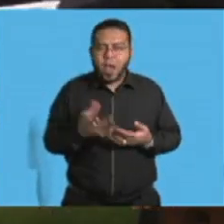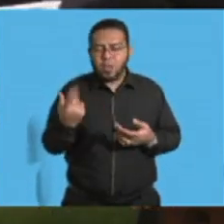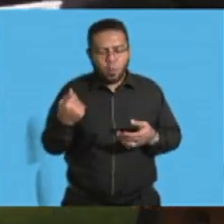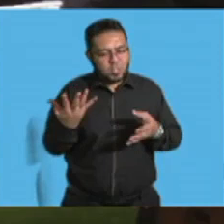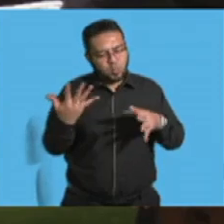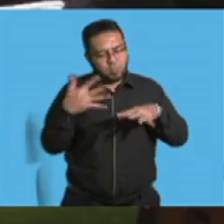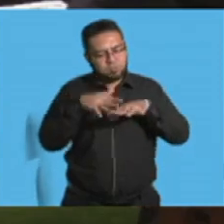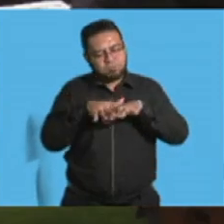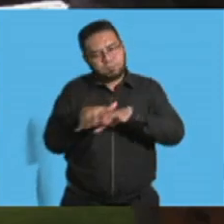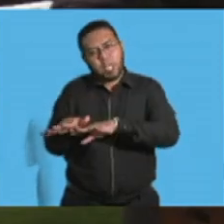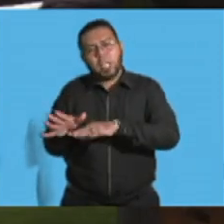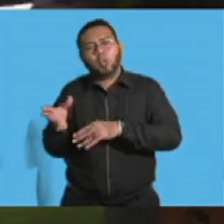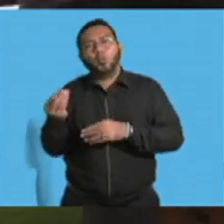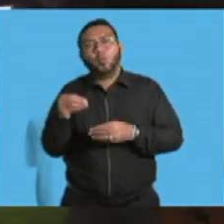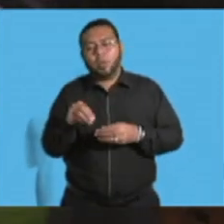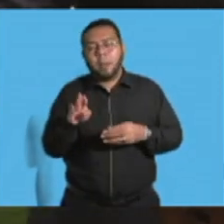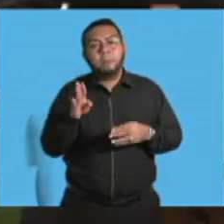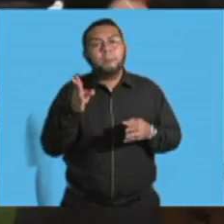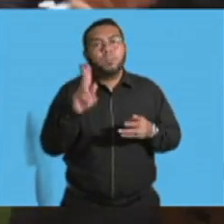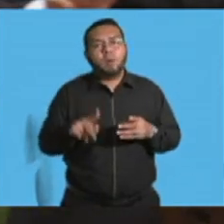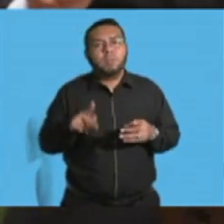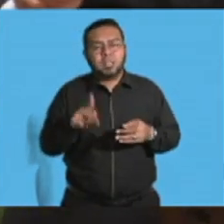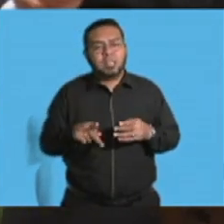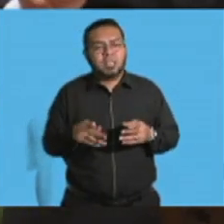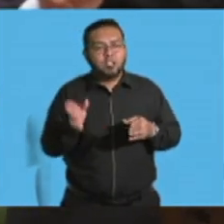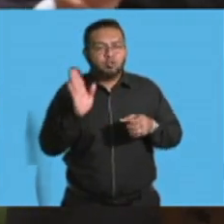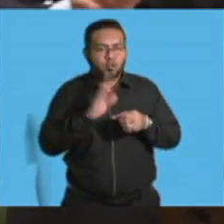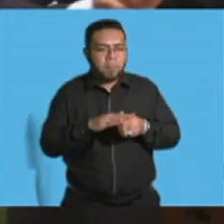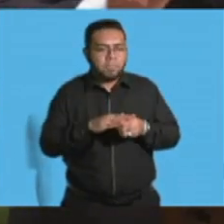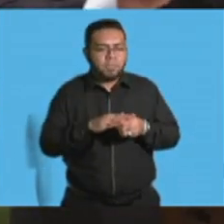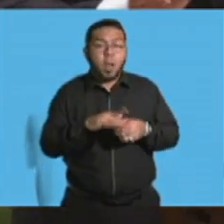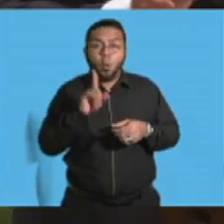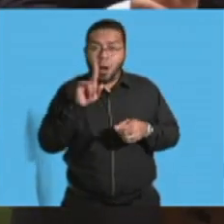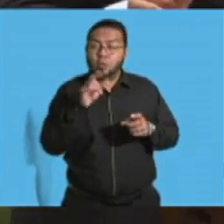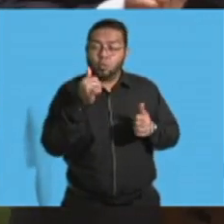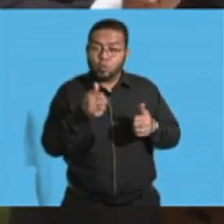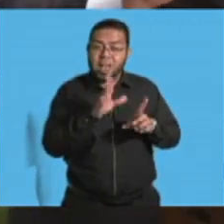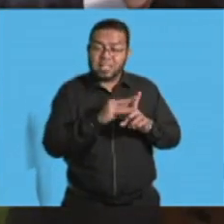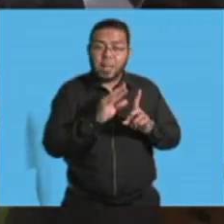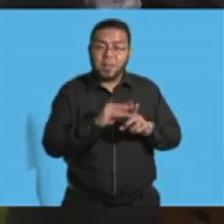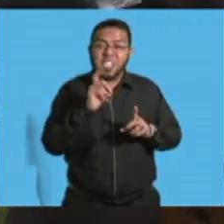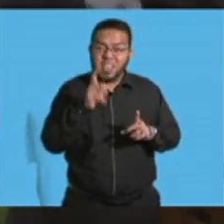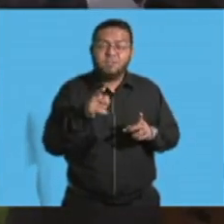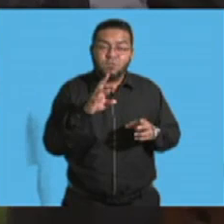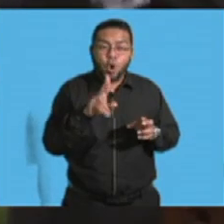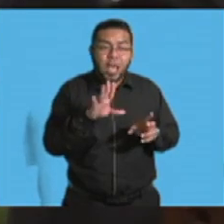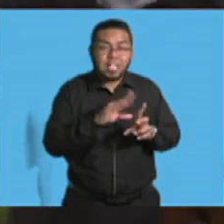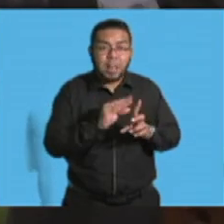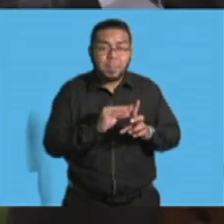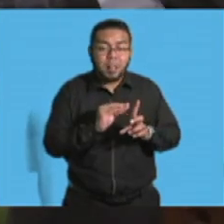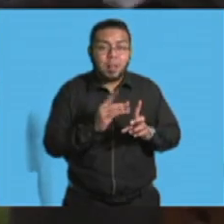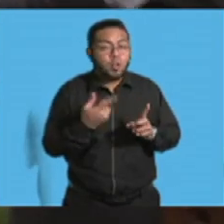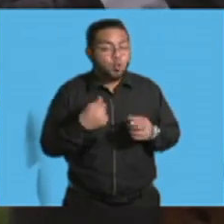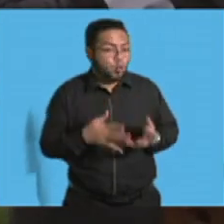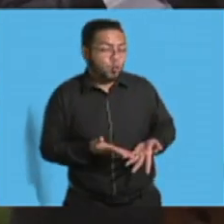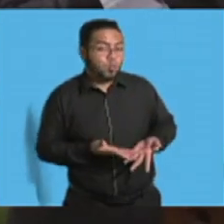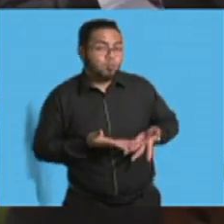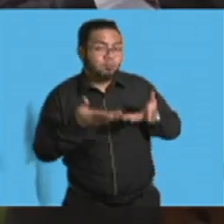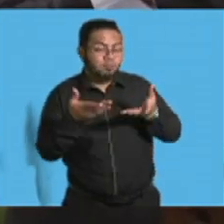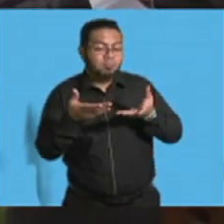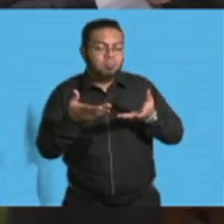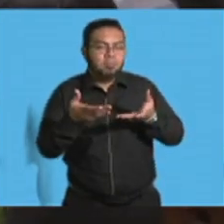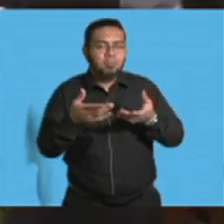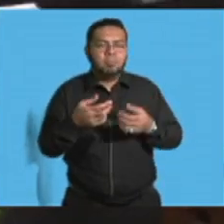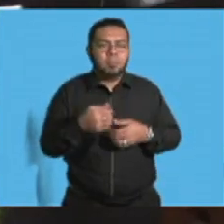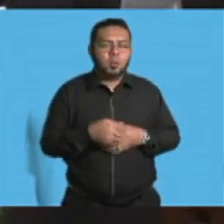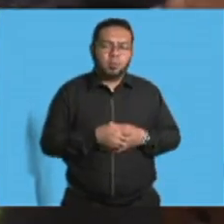trap. Madam Speaker, let me give you an example. If, for example, you increase minimum wage from $2.68 at the